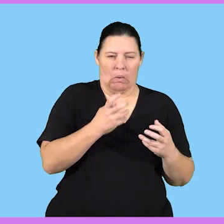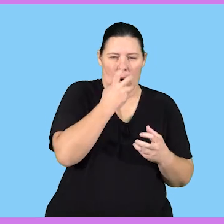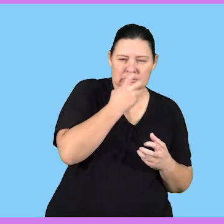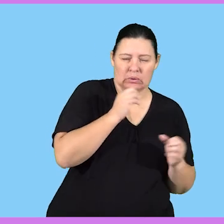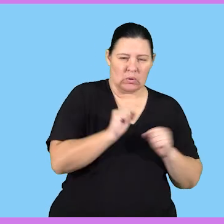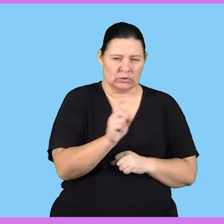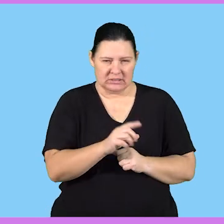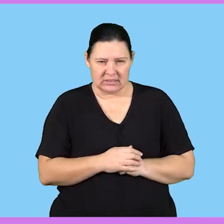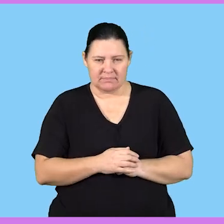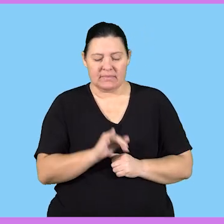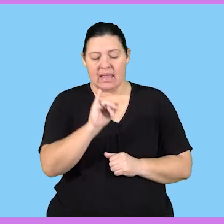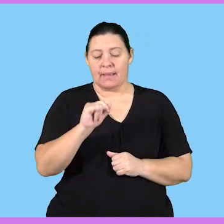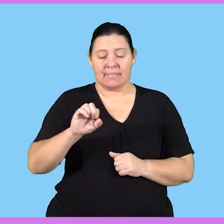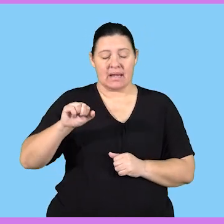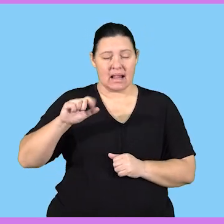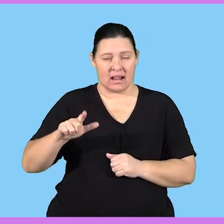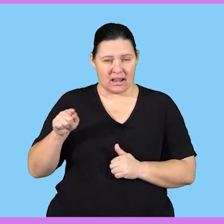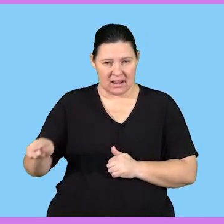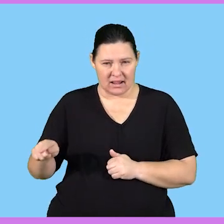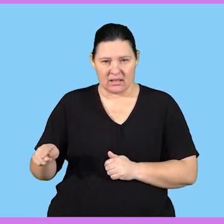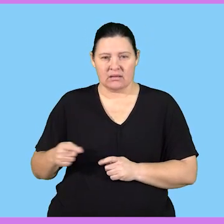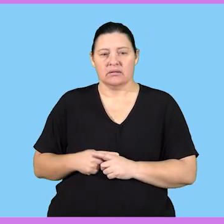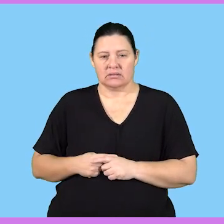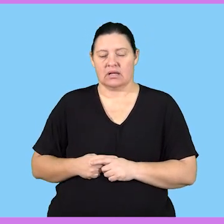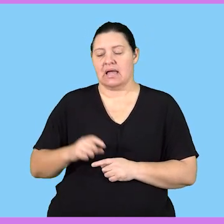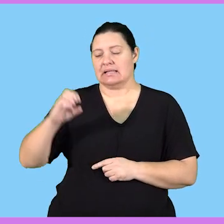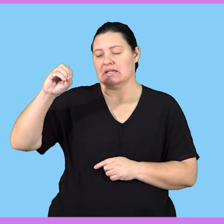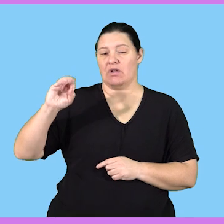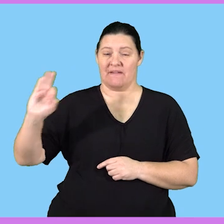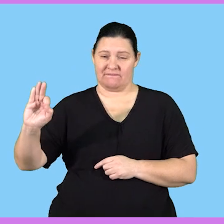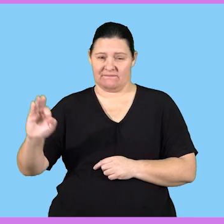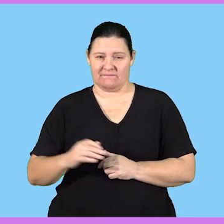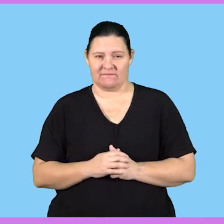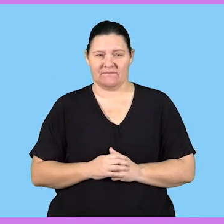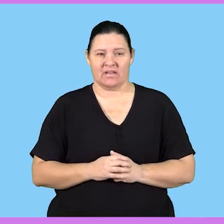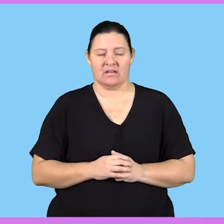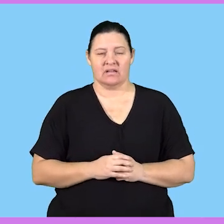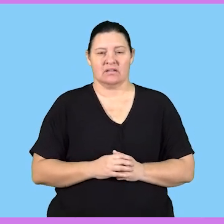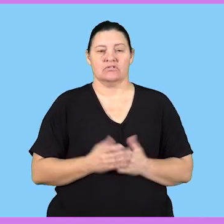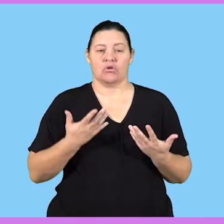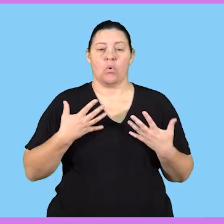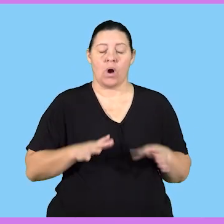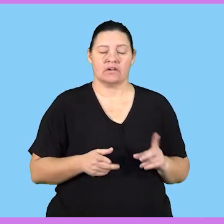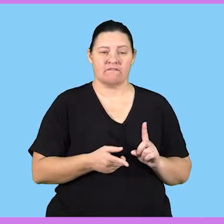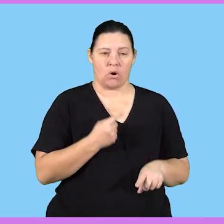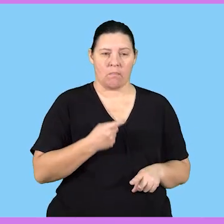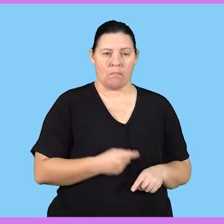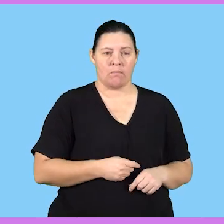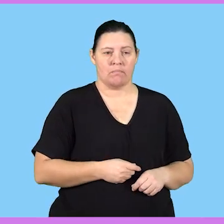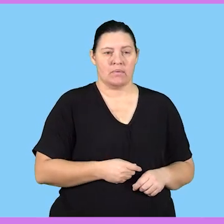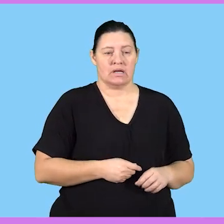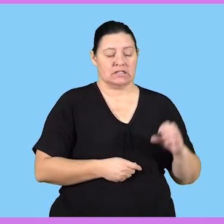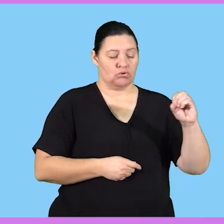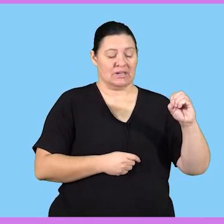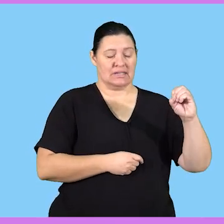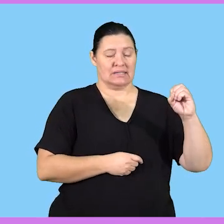already alluded on earlier that the imperial unit for temperature is degrees Fahrenheit. All right, guys, so when we want to